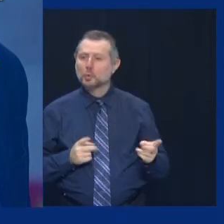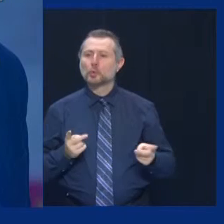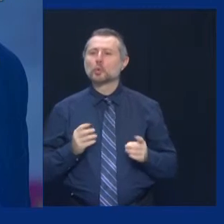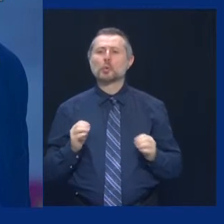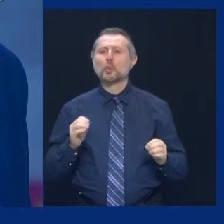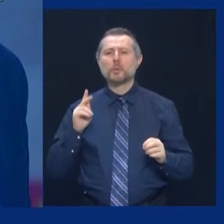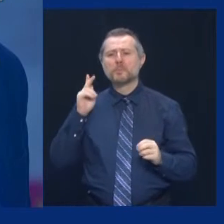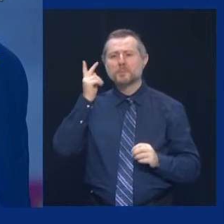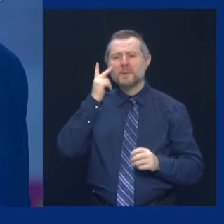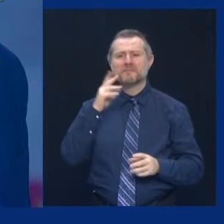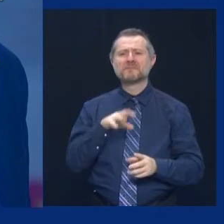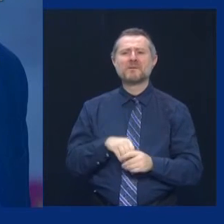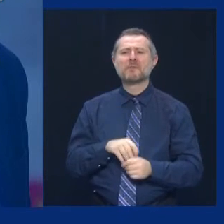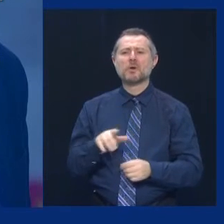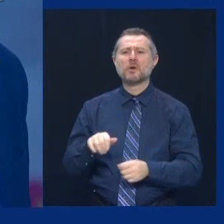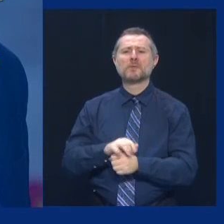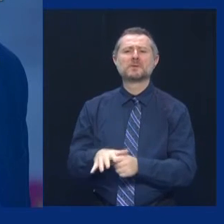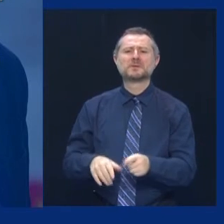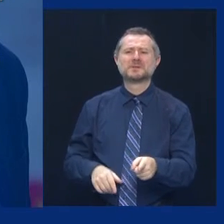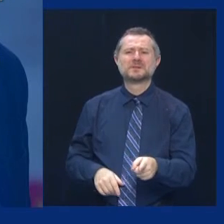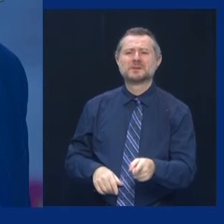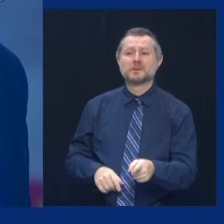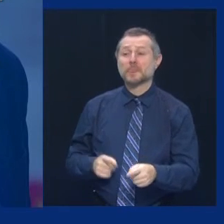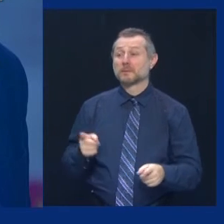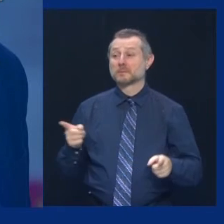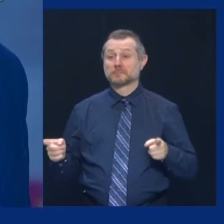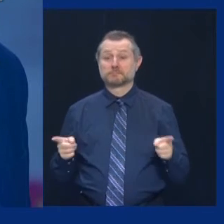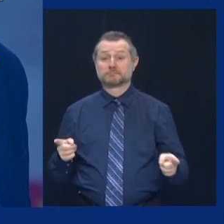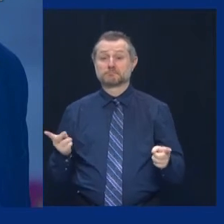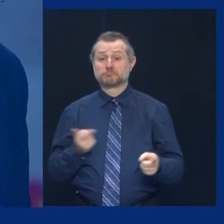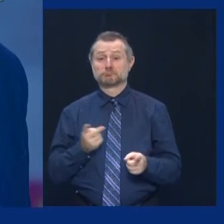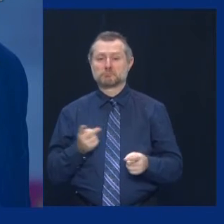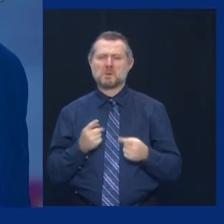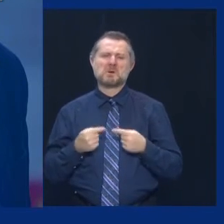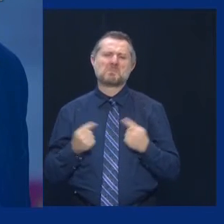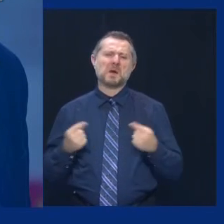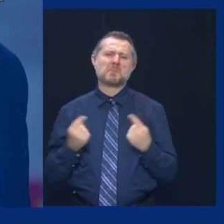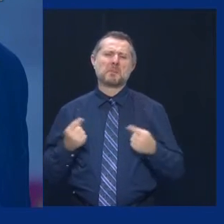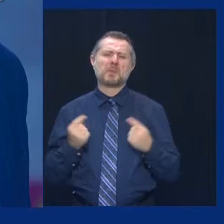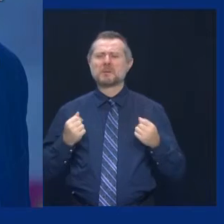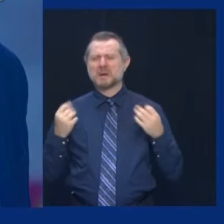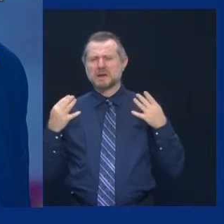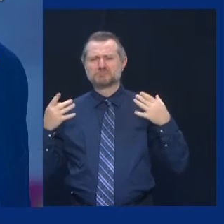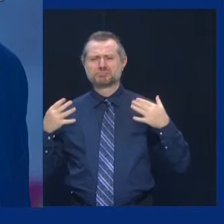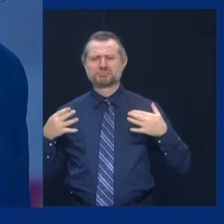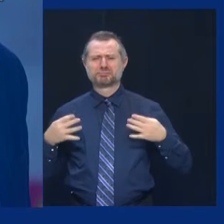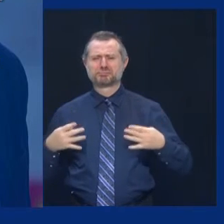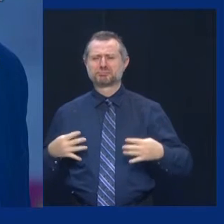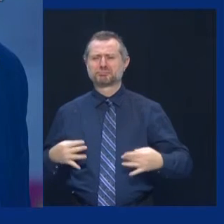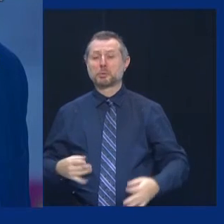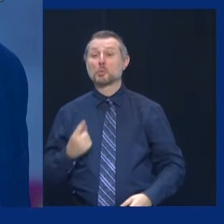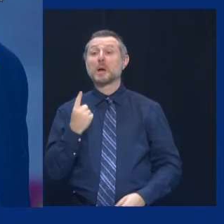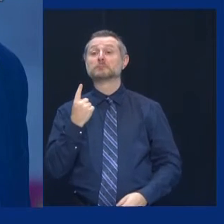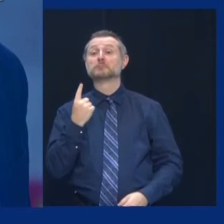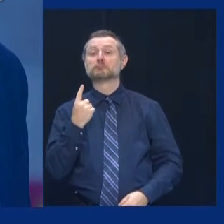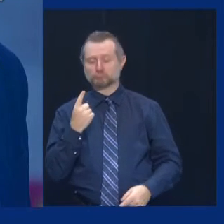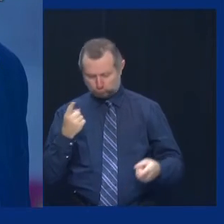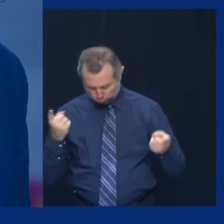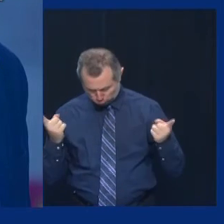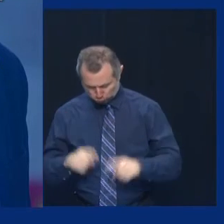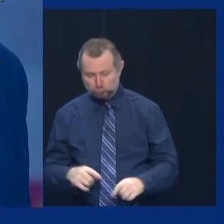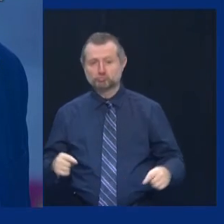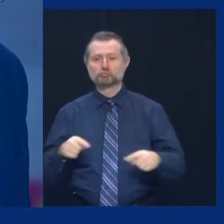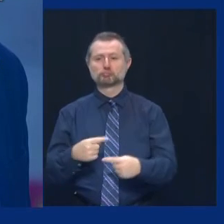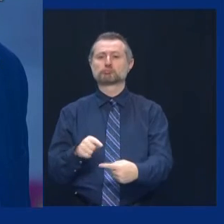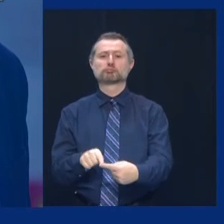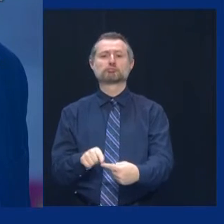way, Biden and Trump haven't agreed on anything. This is the one thing they agree on. So